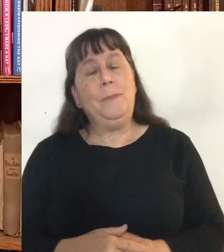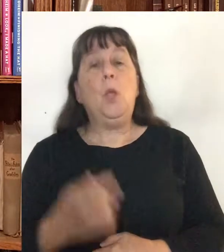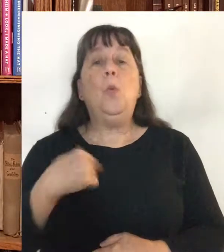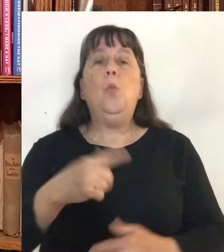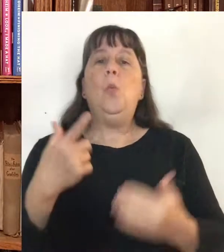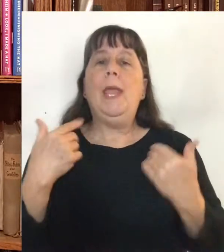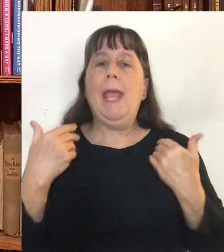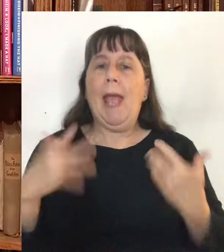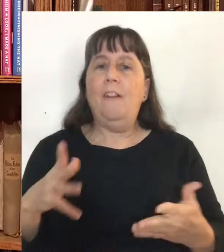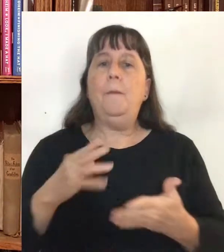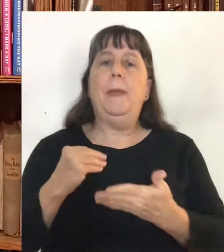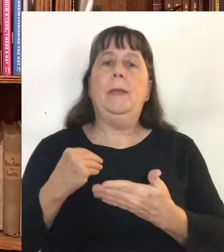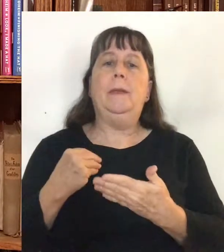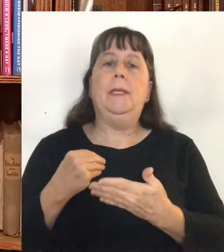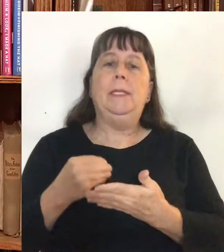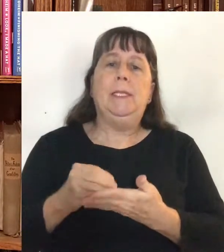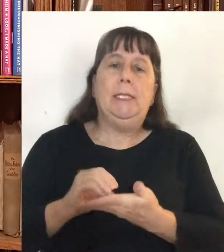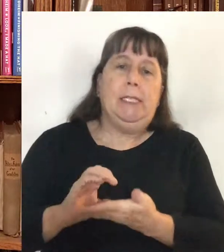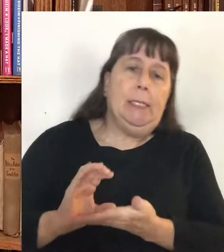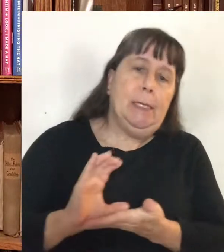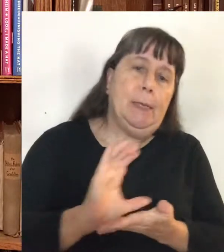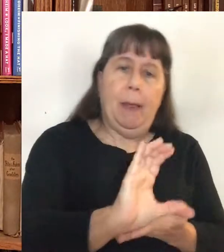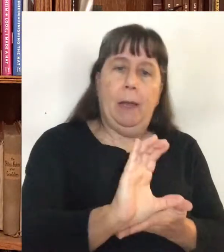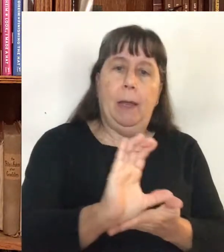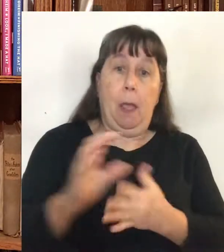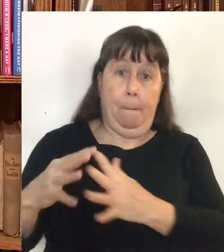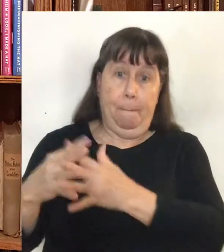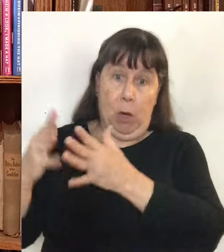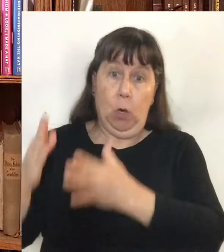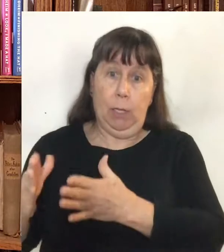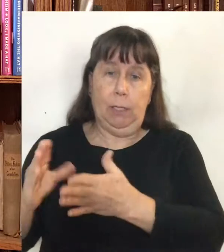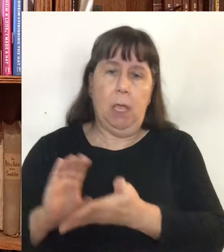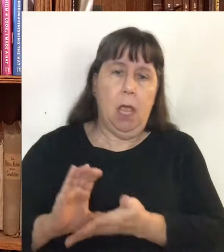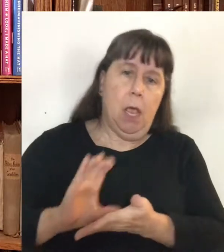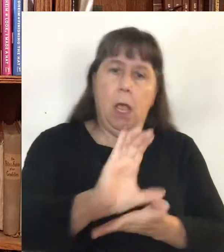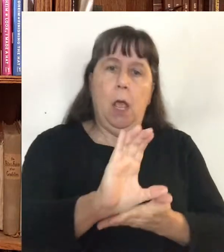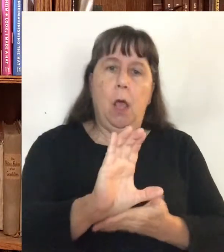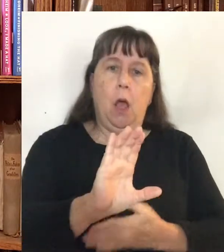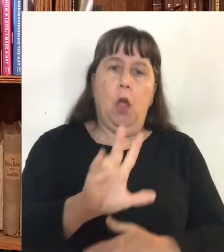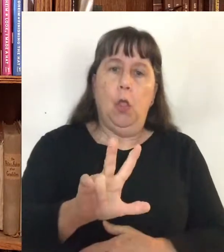We have been spending, as Americans,